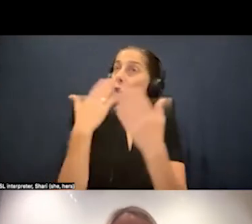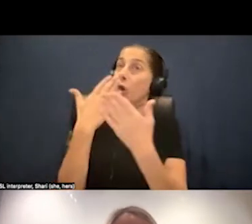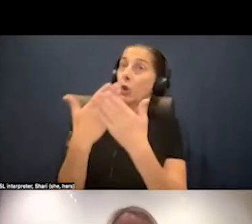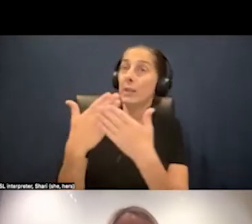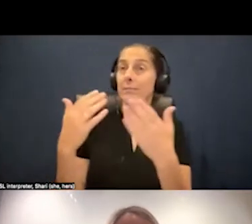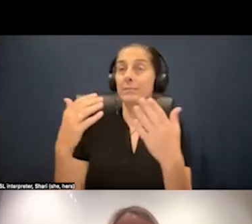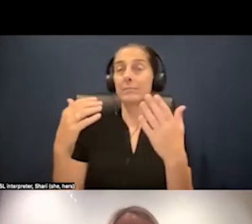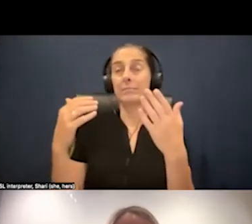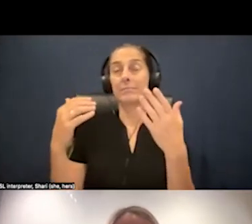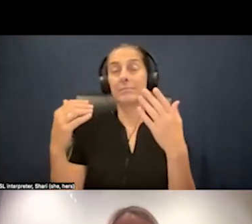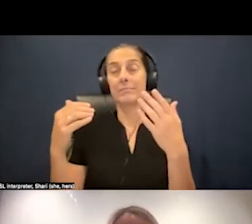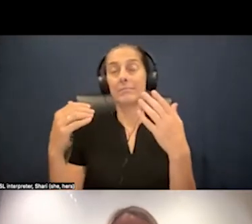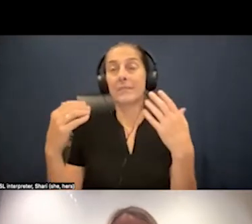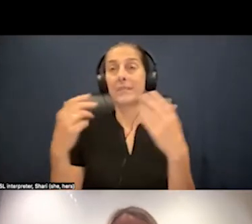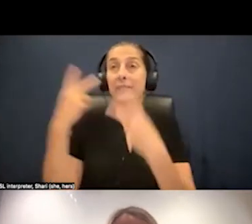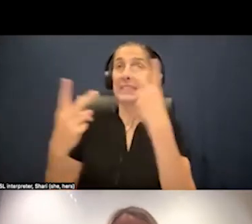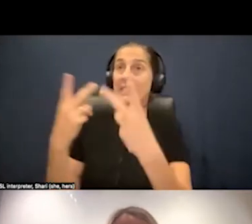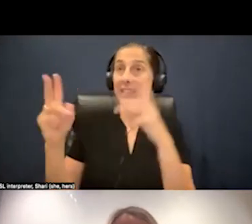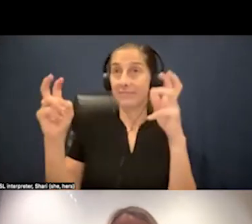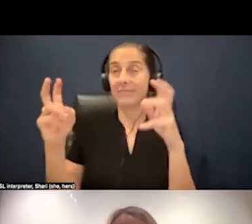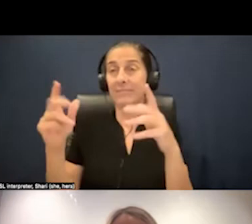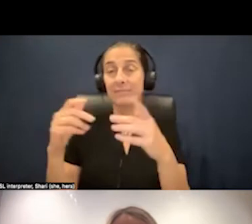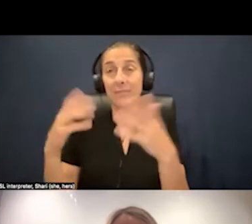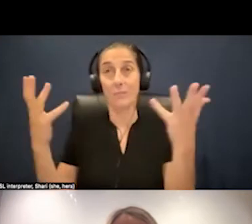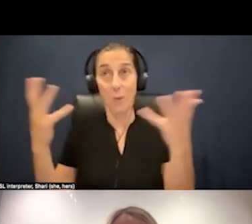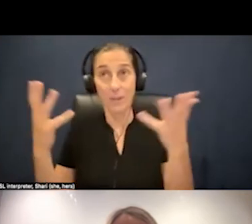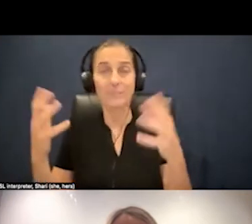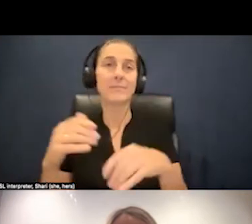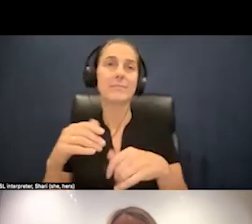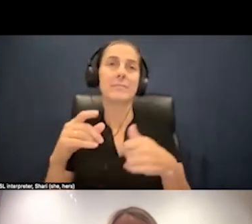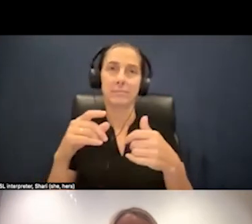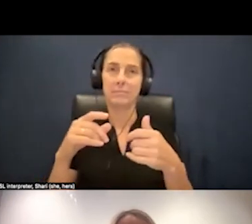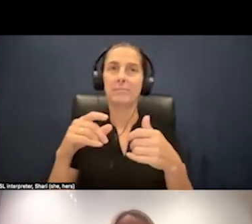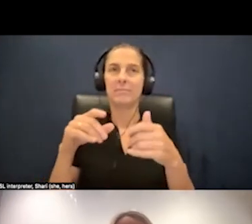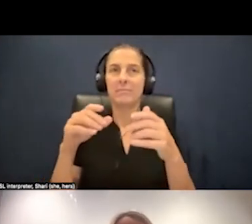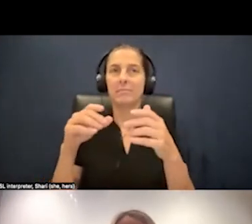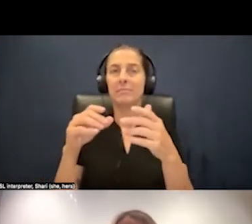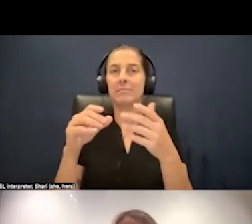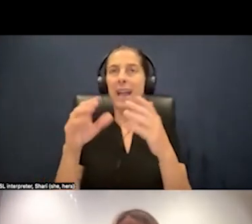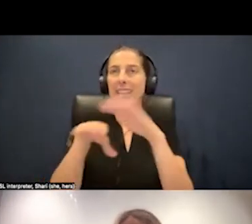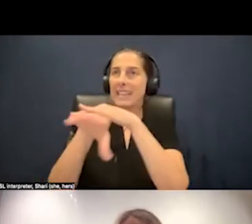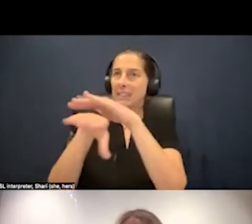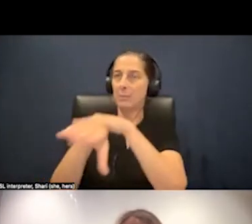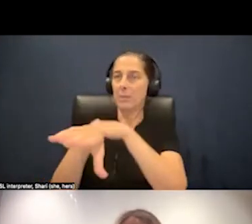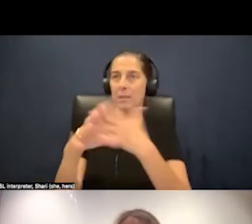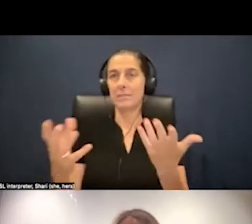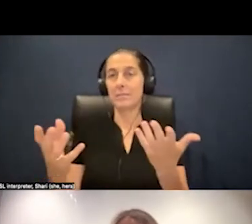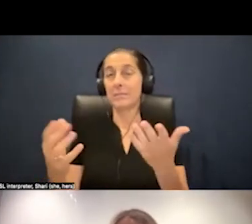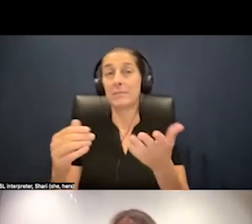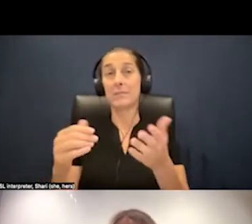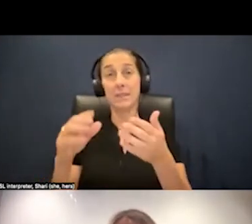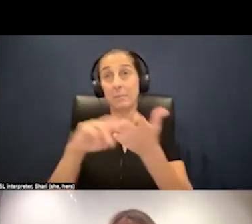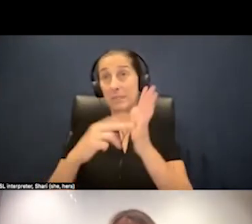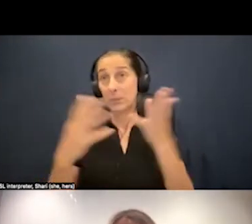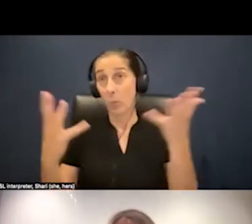way. So things like speaking your language, that can be literally having either translation services or having a provider